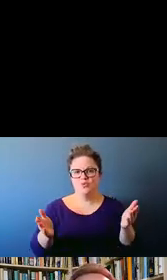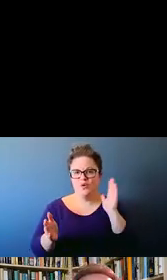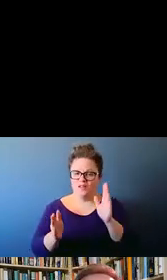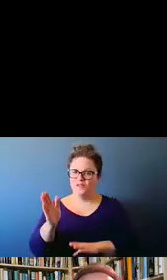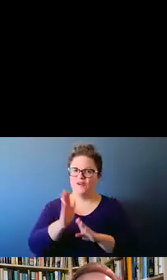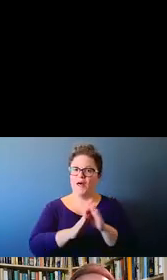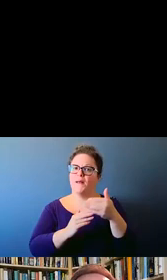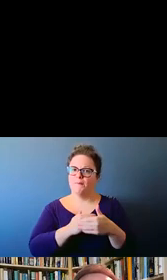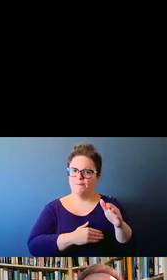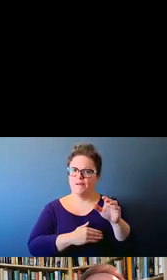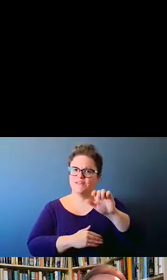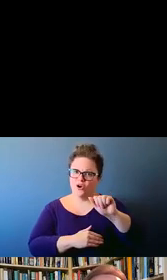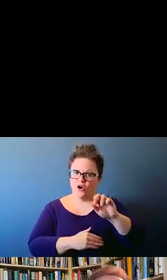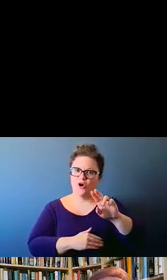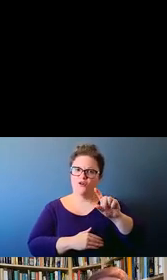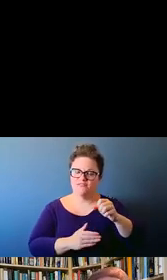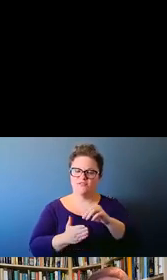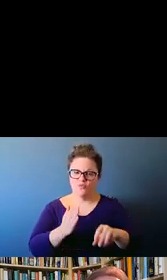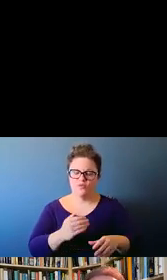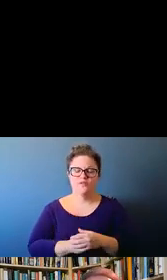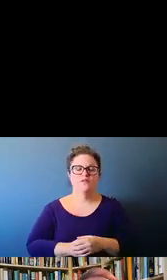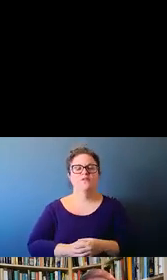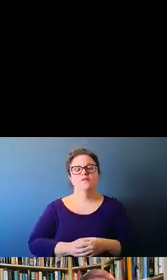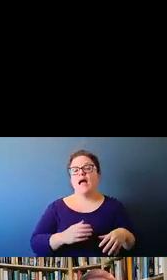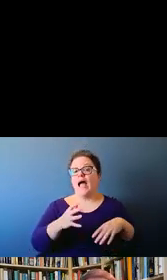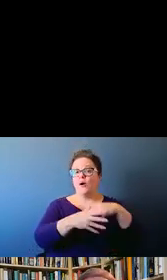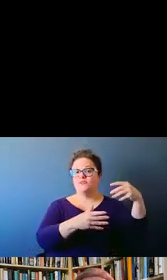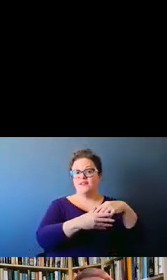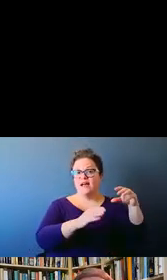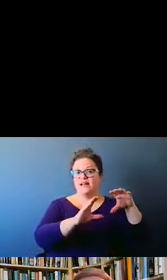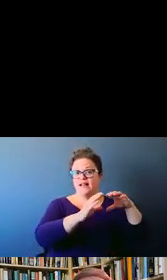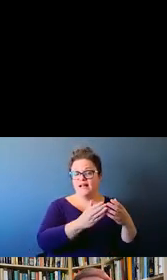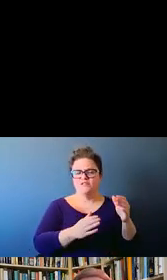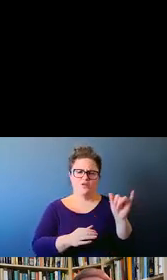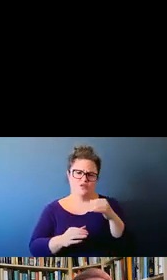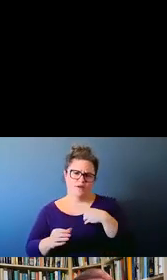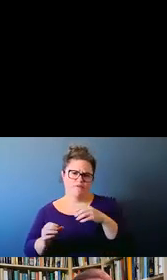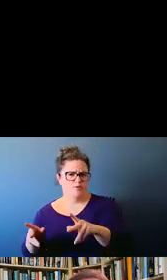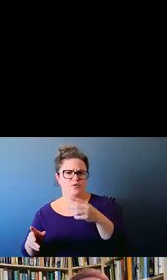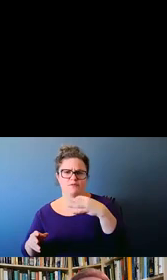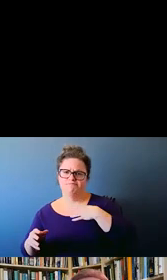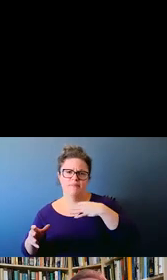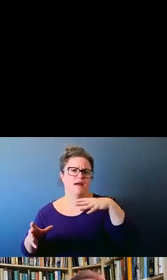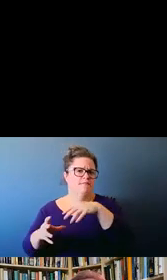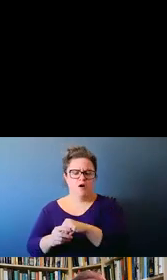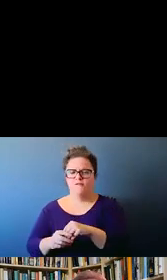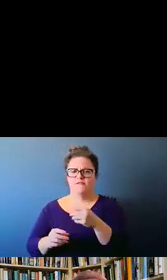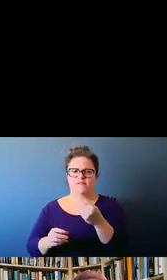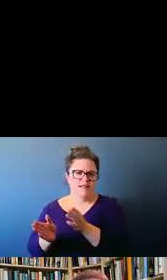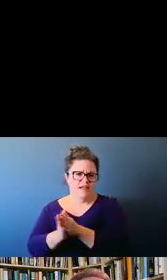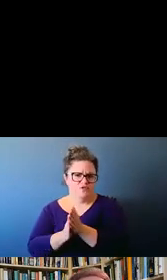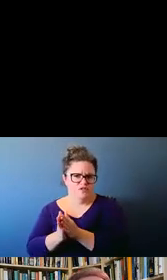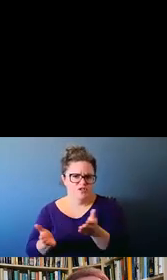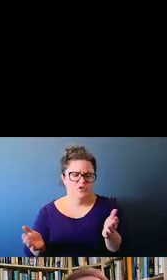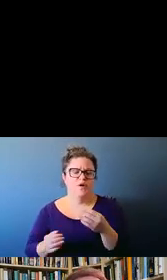student. Beyond the classroom, we also offer many opportunities for students to get involved in something that interests them. So we